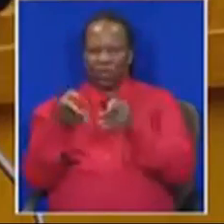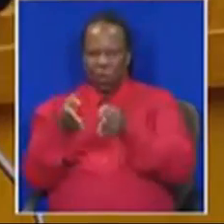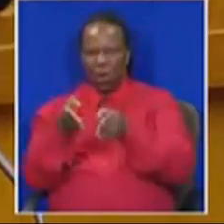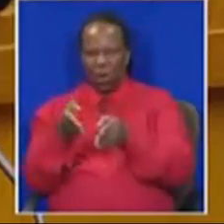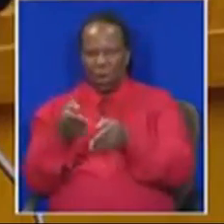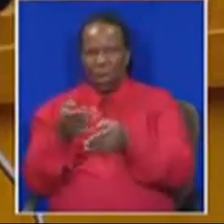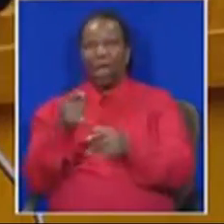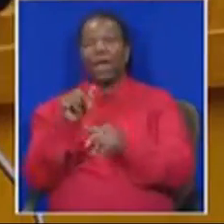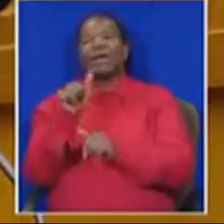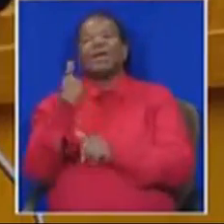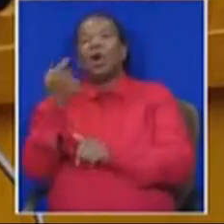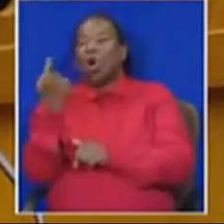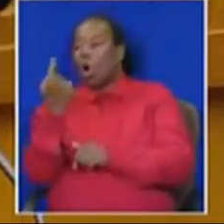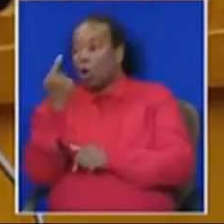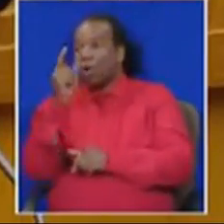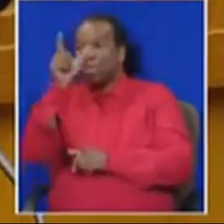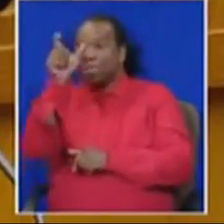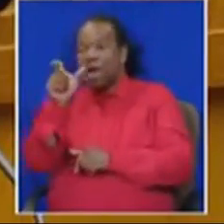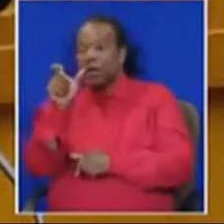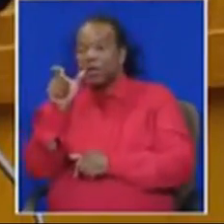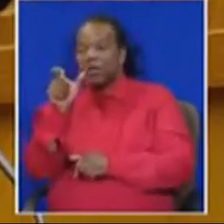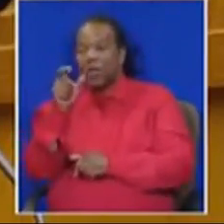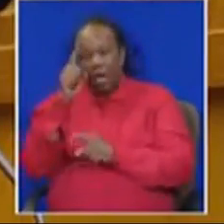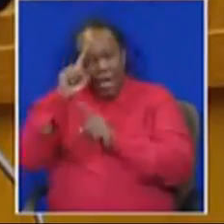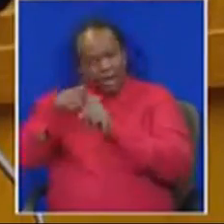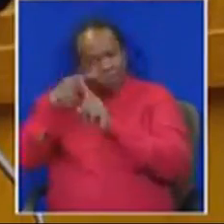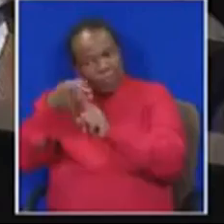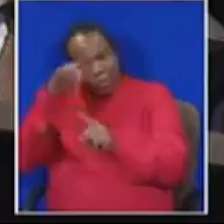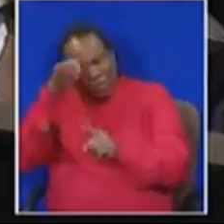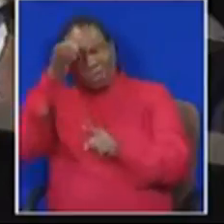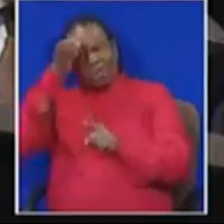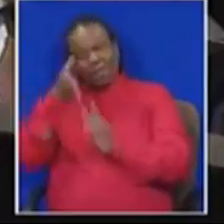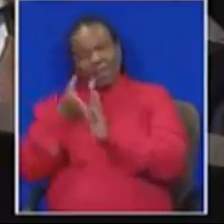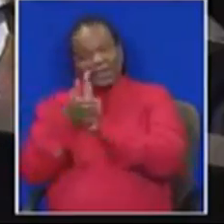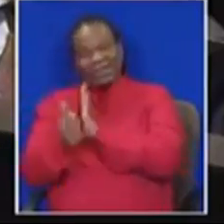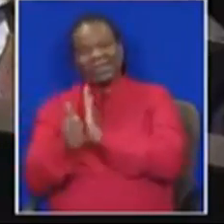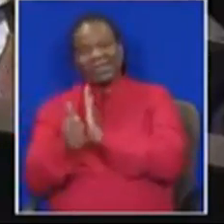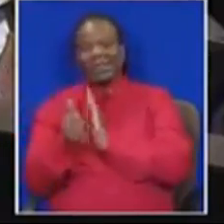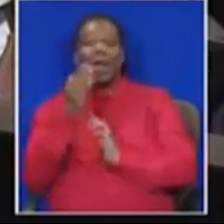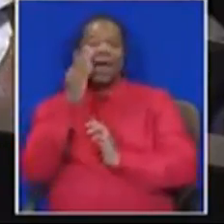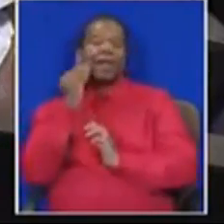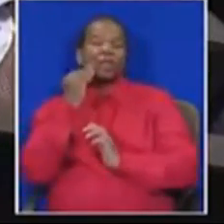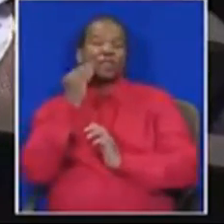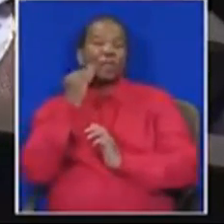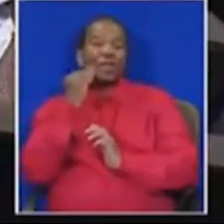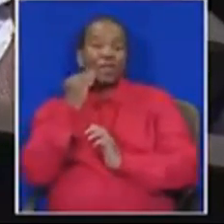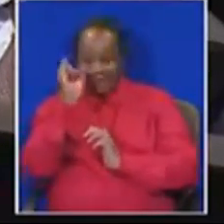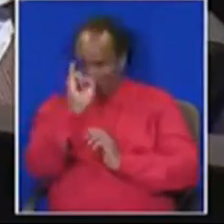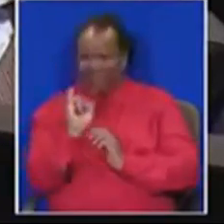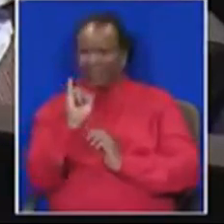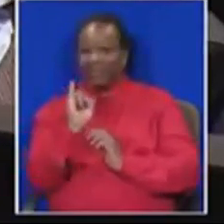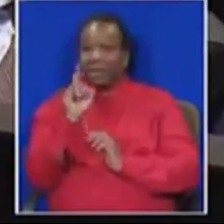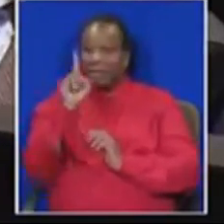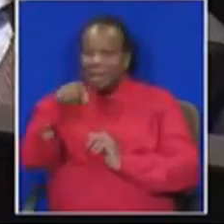people with expertise, experience, and integrity serve on these vital positions.